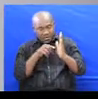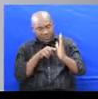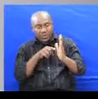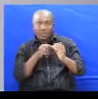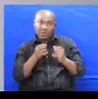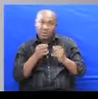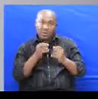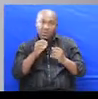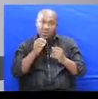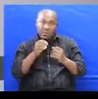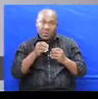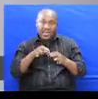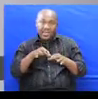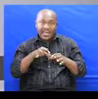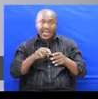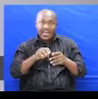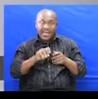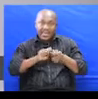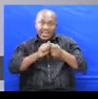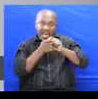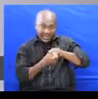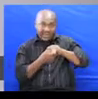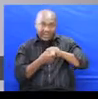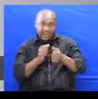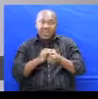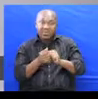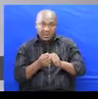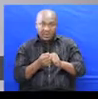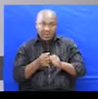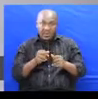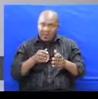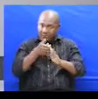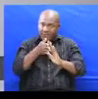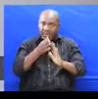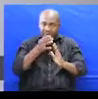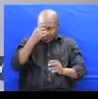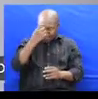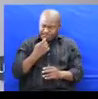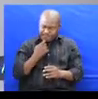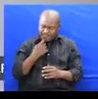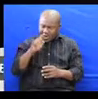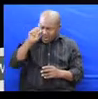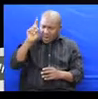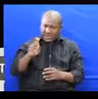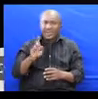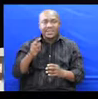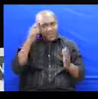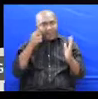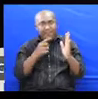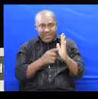the concentration of the reacting substance, we need to ask ourselves, what is the meaning of concentration?